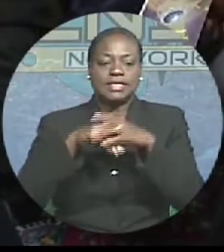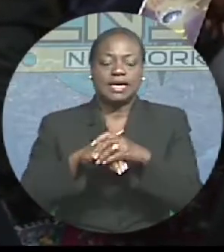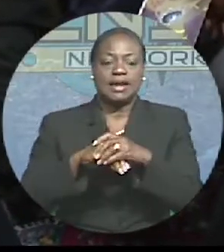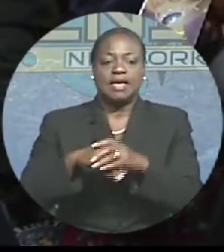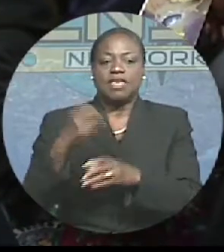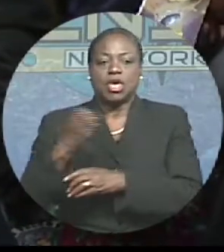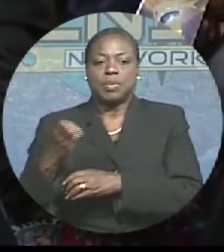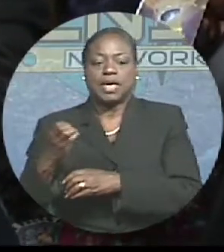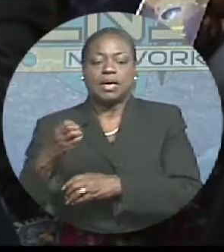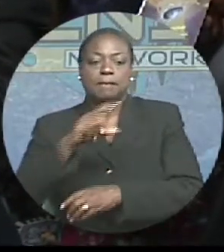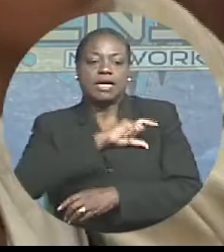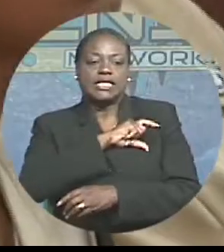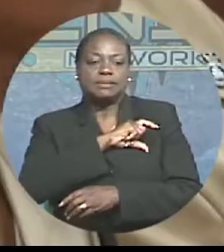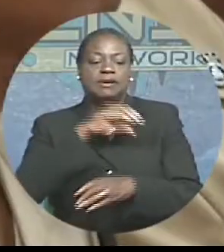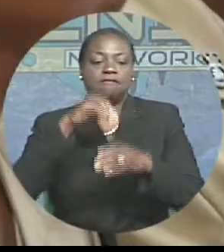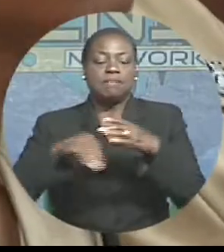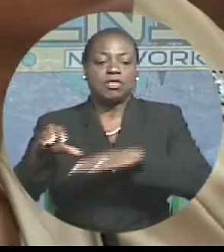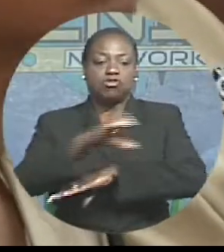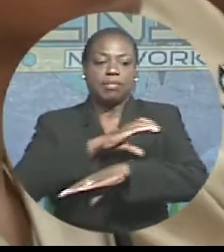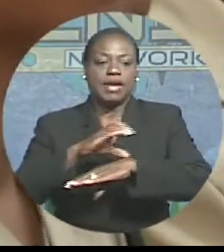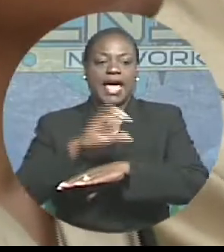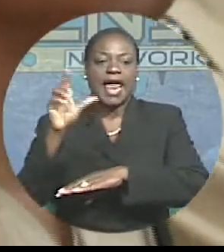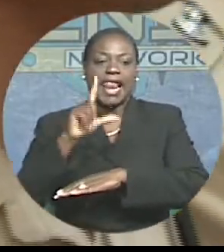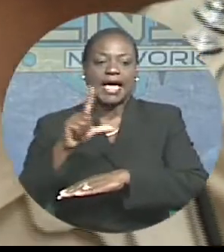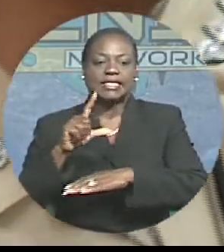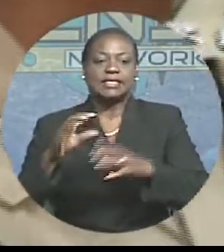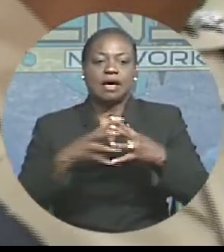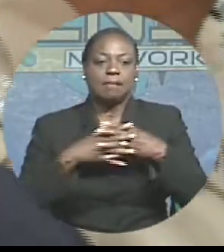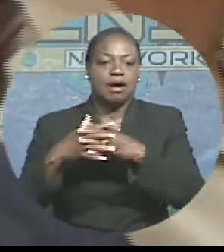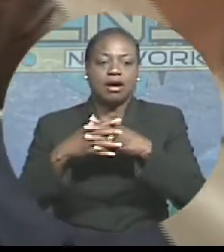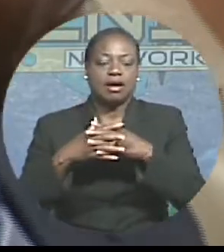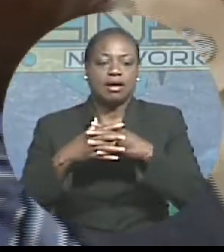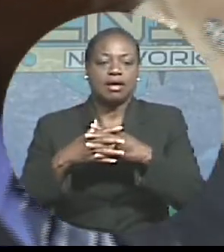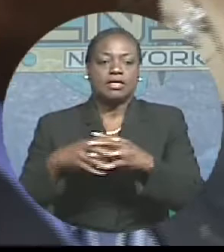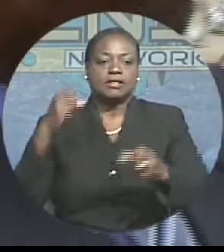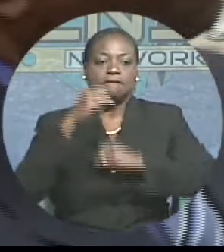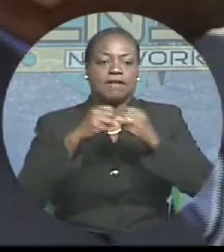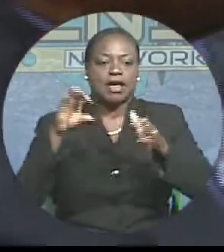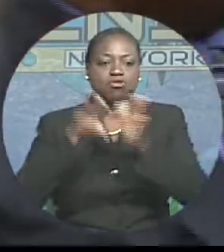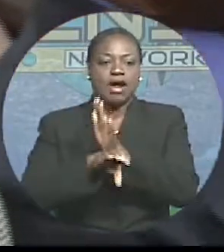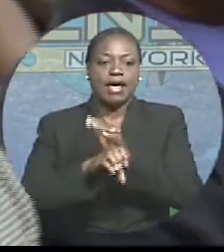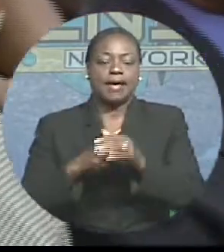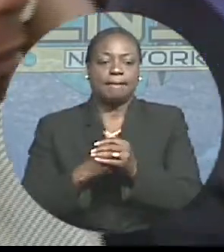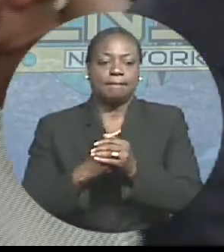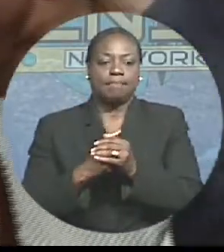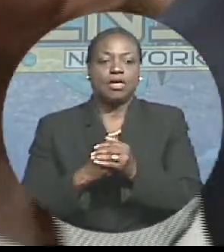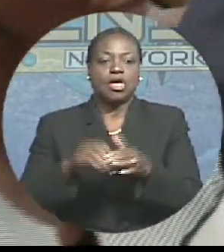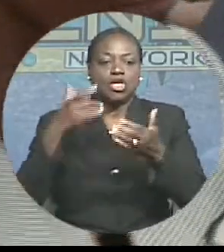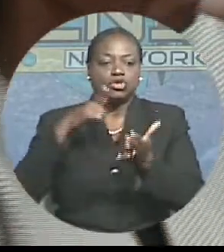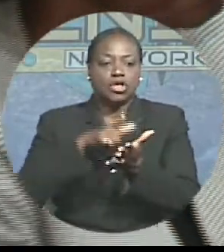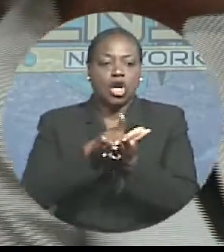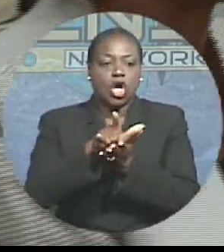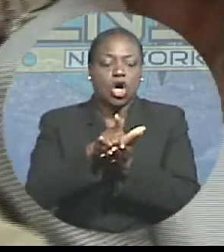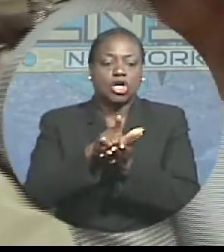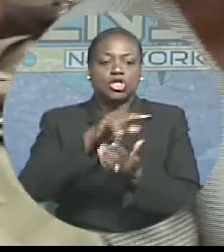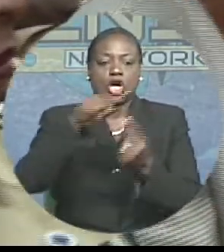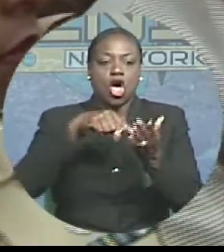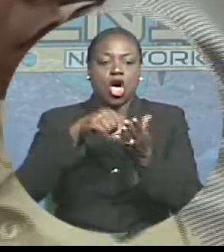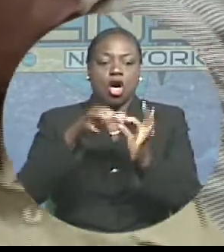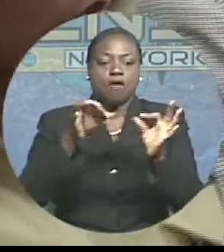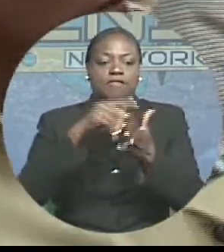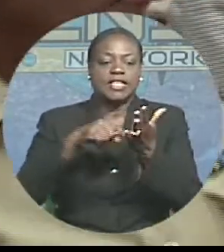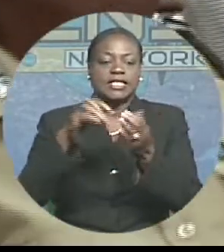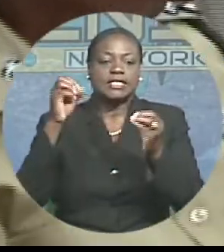officers from the Caribbean and Latin America with the skills to tackle organized crime head-on. During the launch of the Interpol conference on